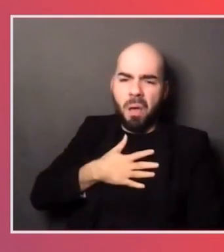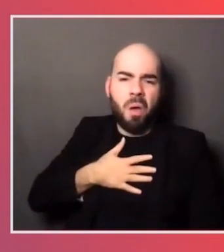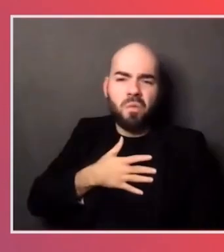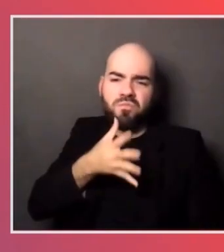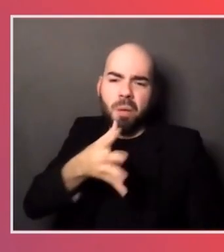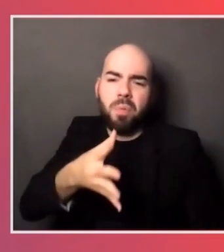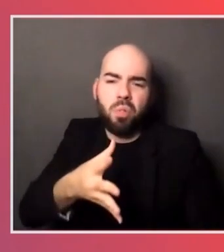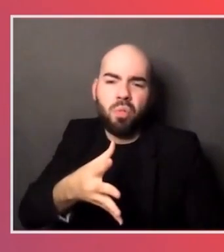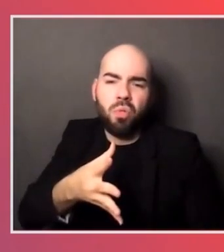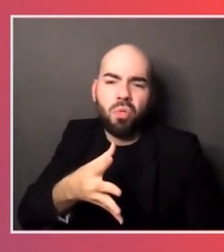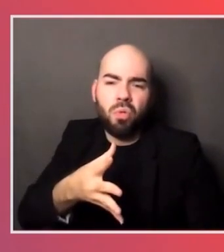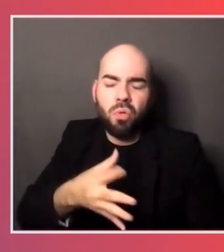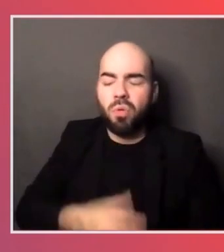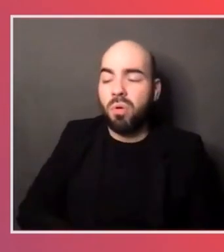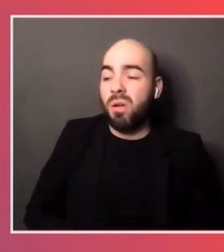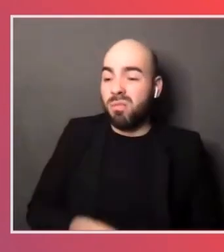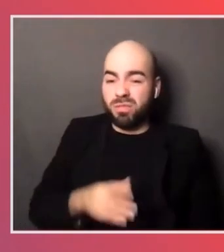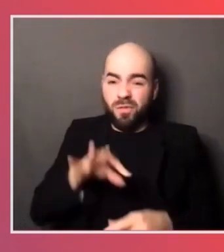about a community.